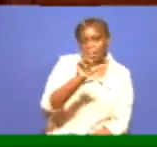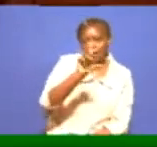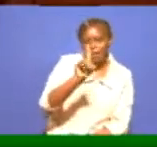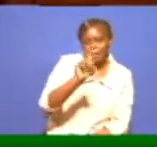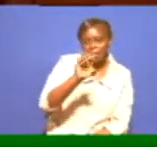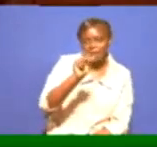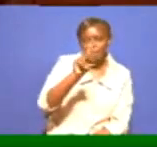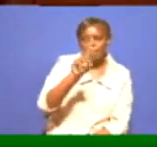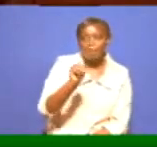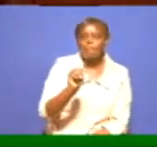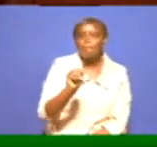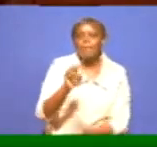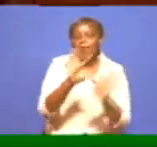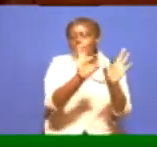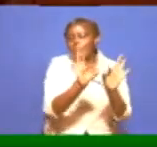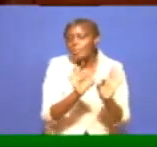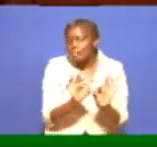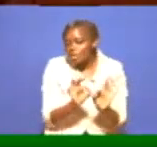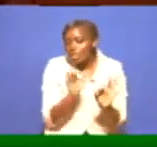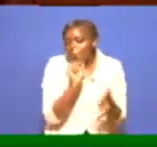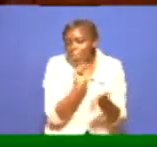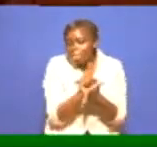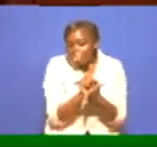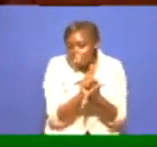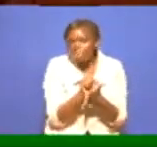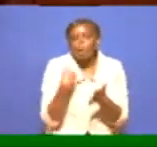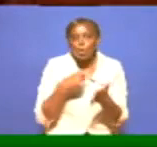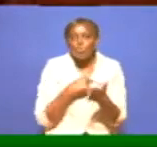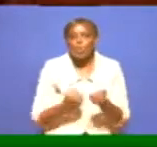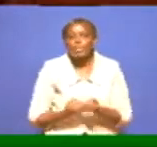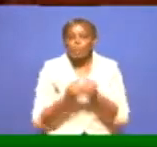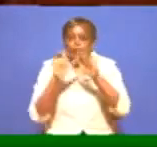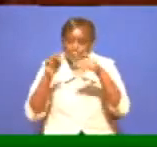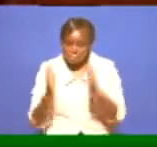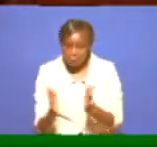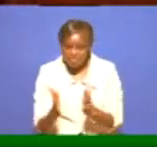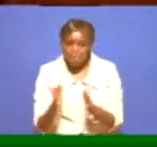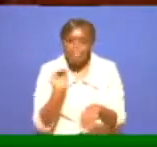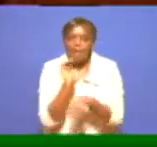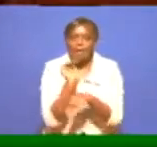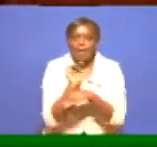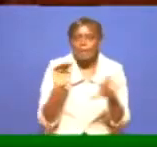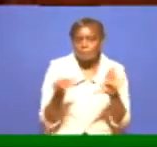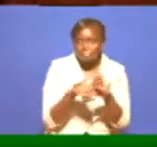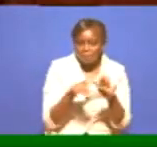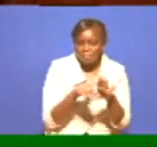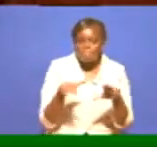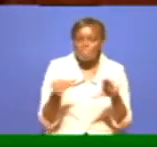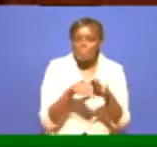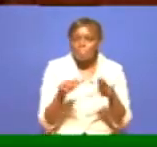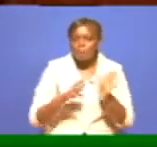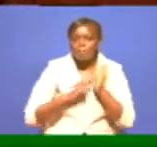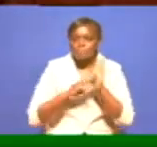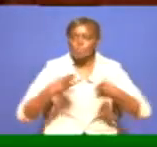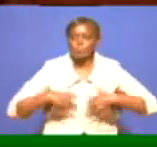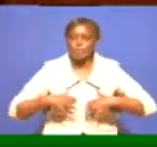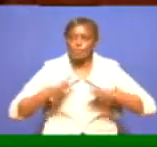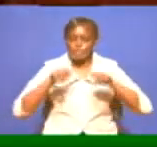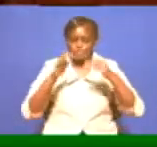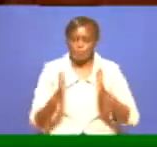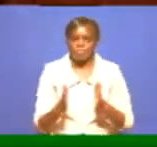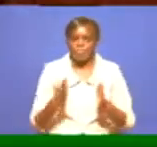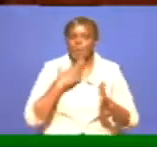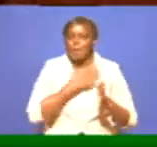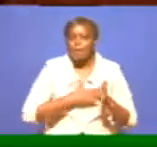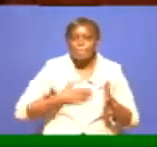and I think we are going to reject it so that we are able to support farmers. And I'll request members, especially members who represent people who are farmers, please